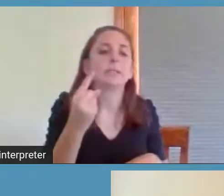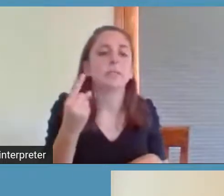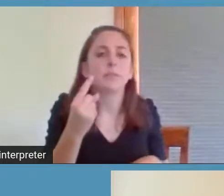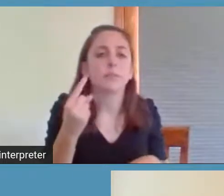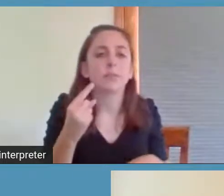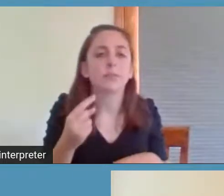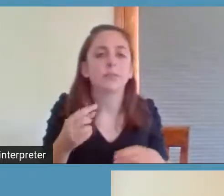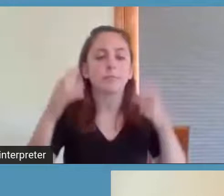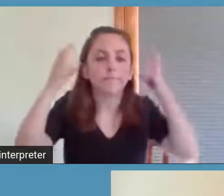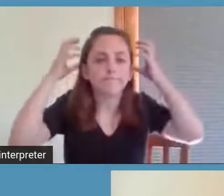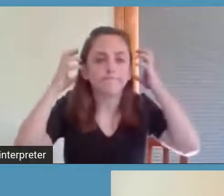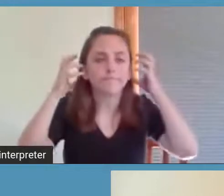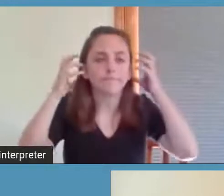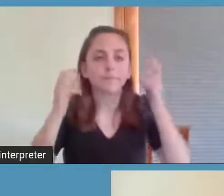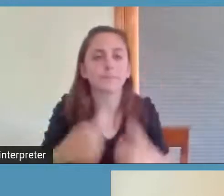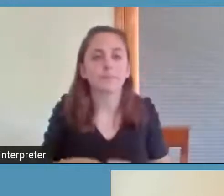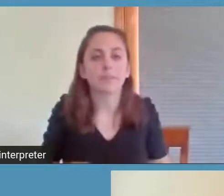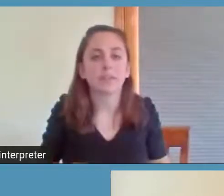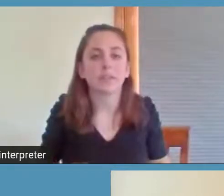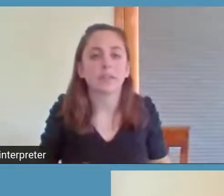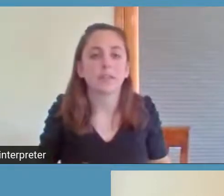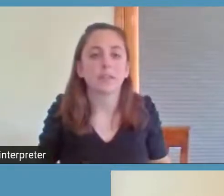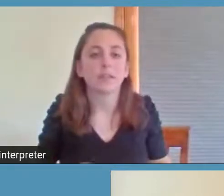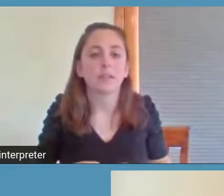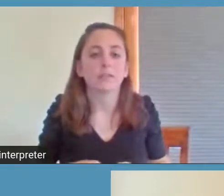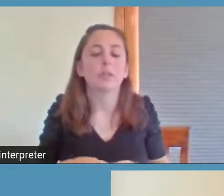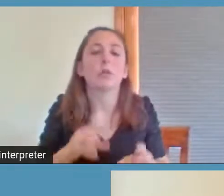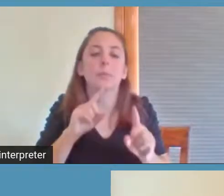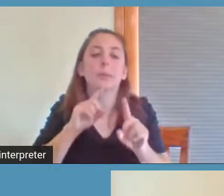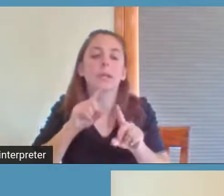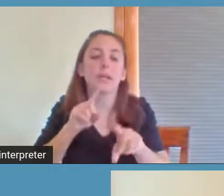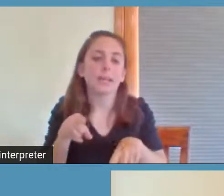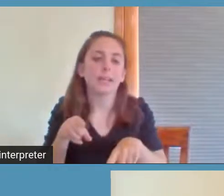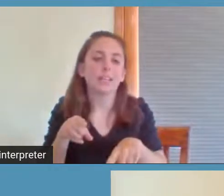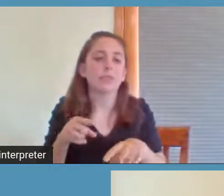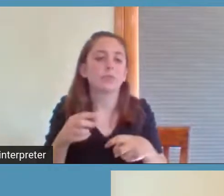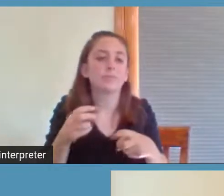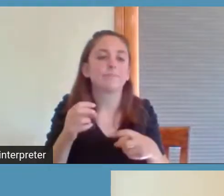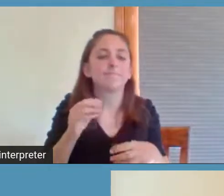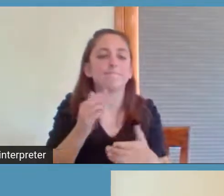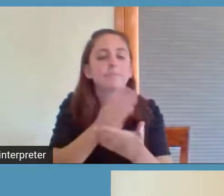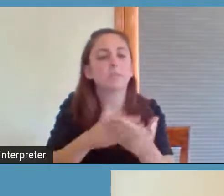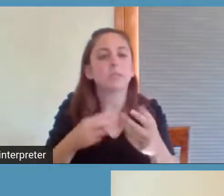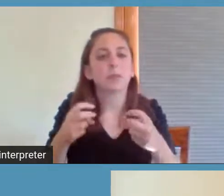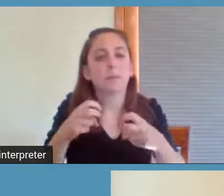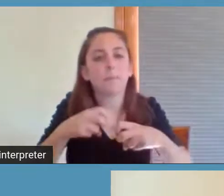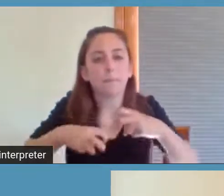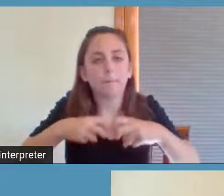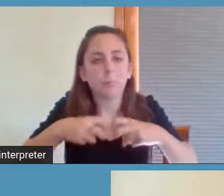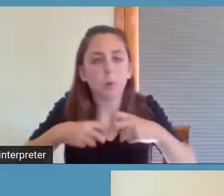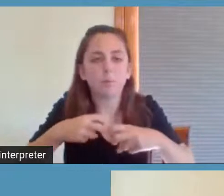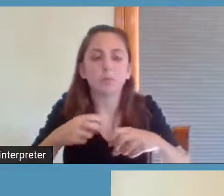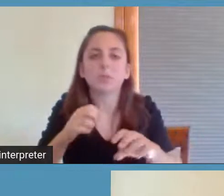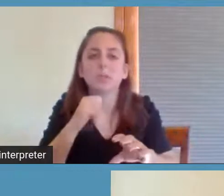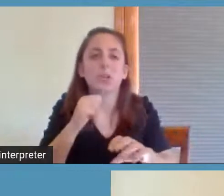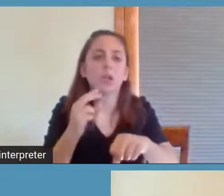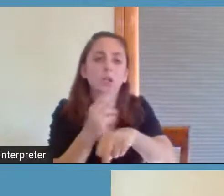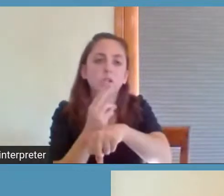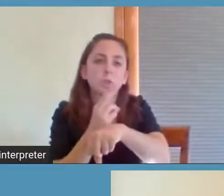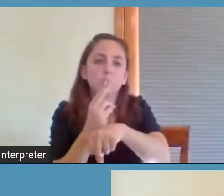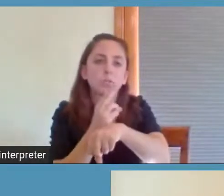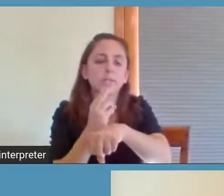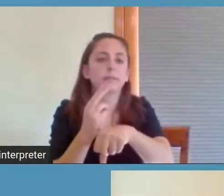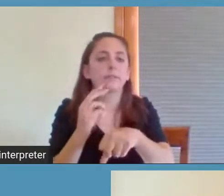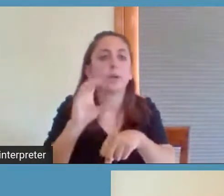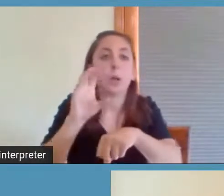headset. So that would be the answer to some of those issues around not using your computer or using a different